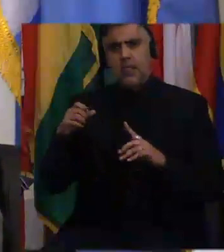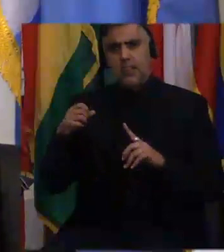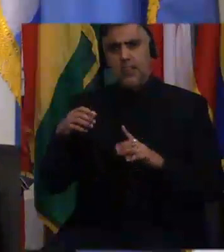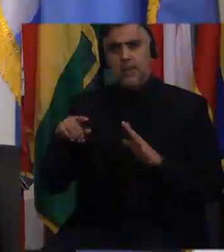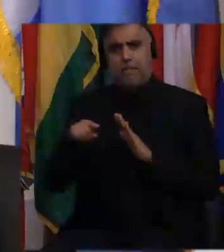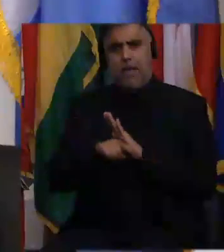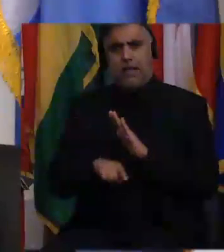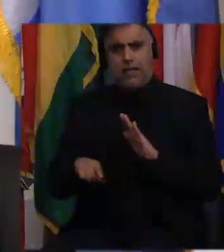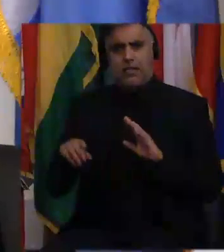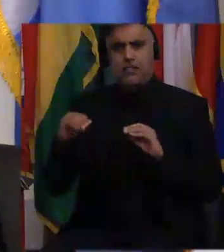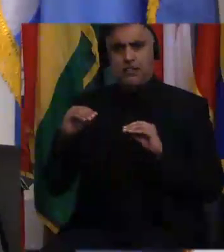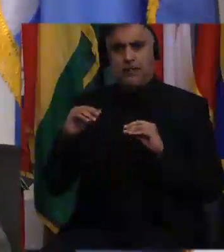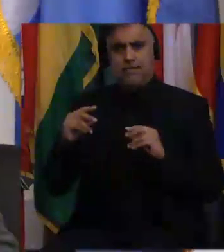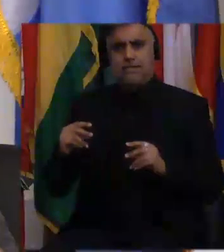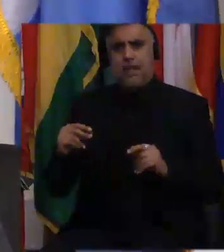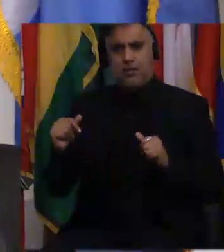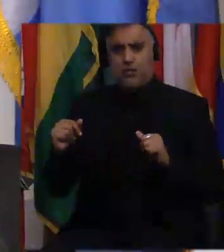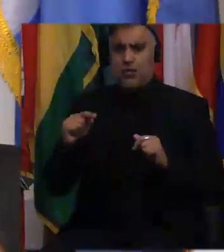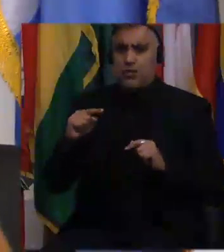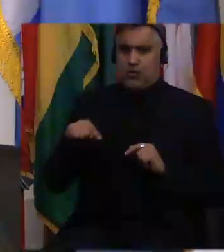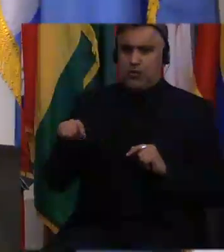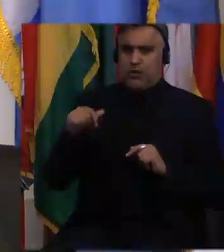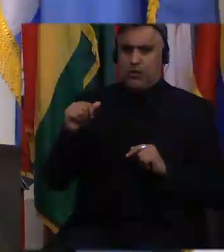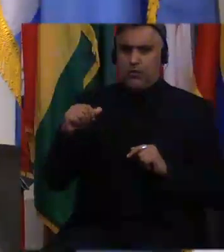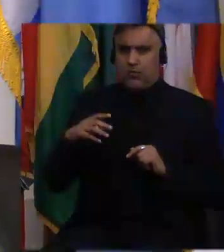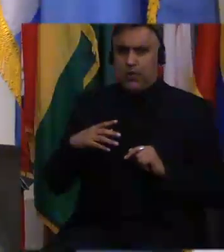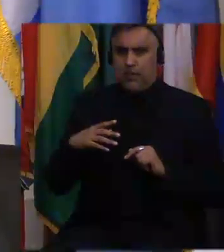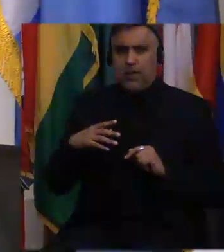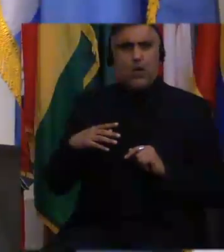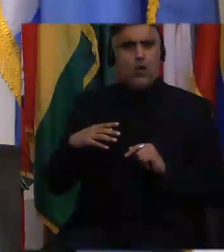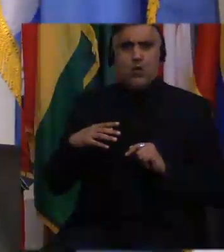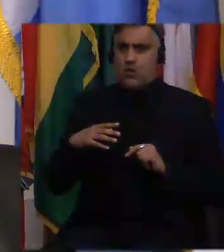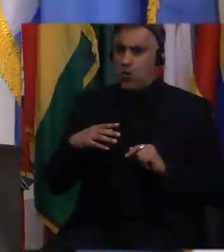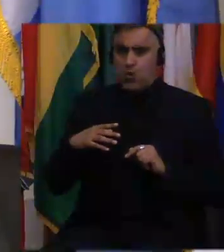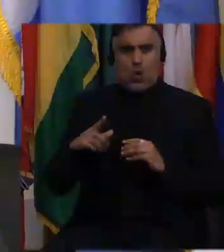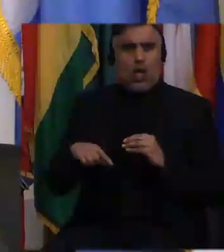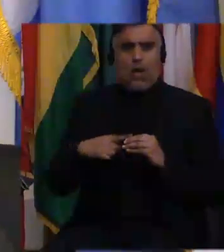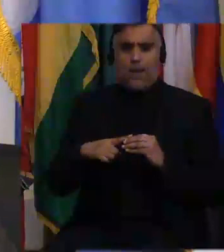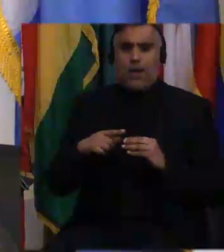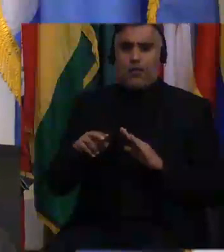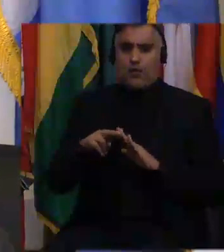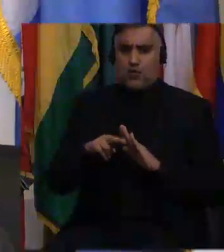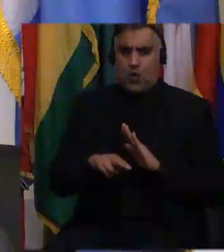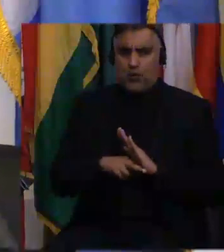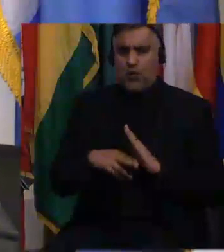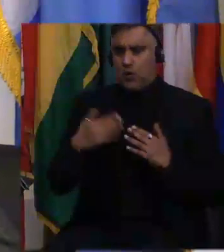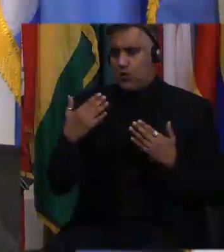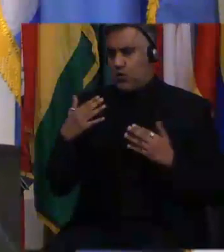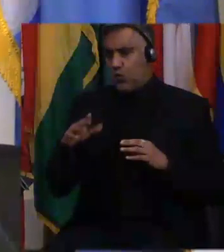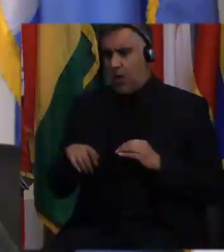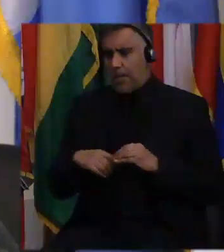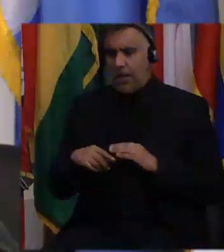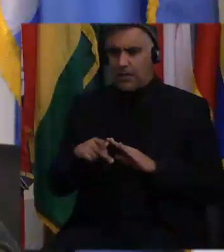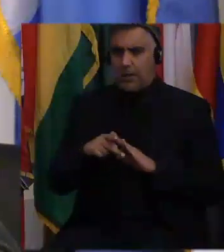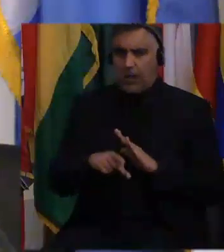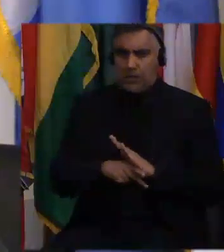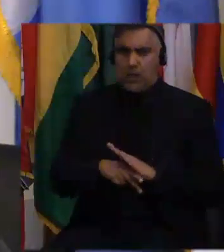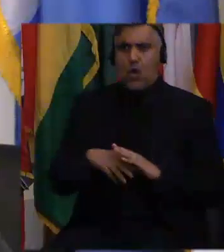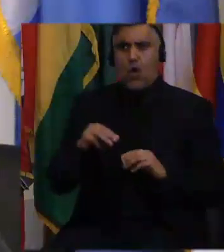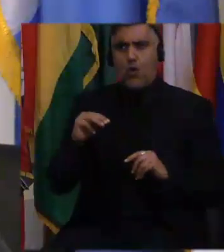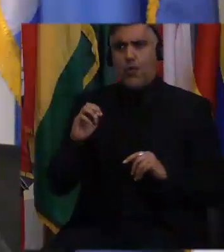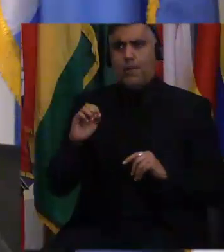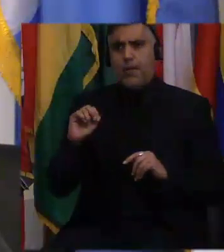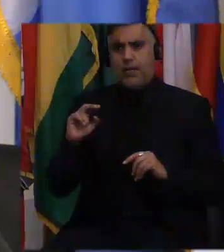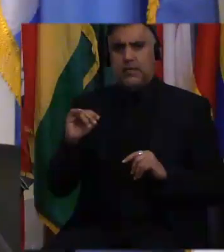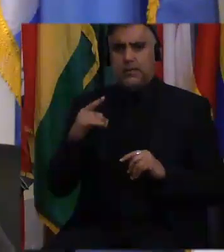them reaches faster. So these women who don't know about the norms or about the policies or the